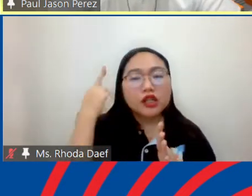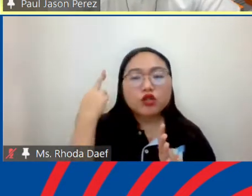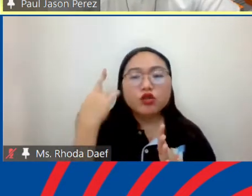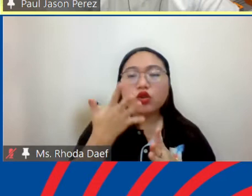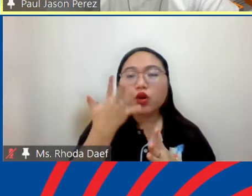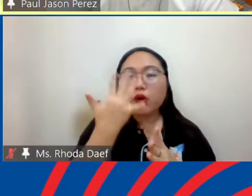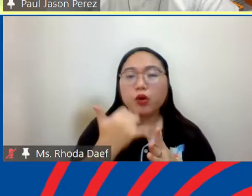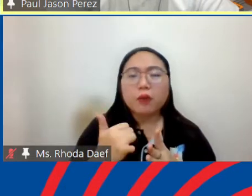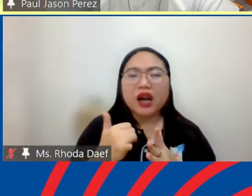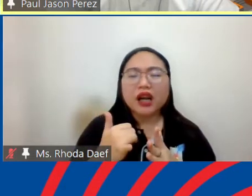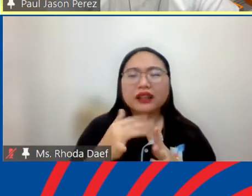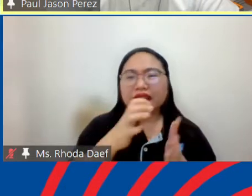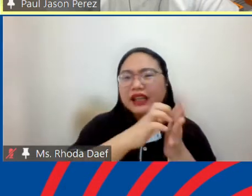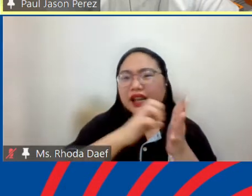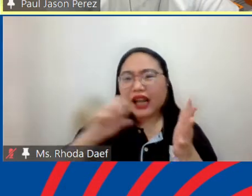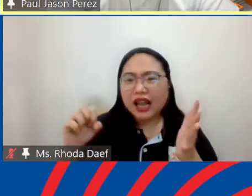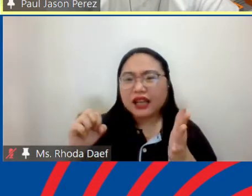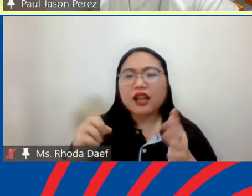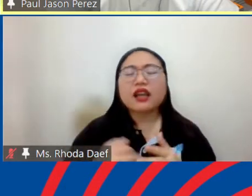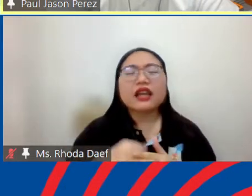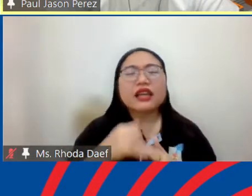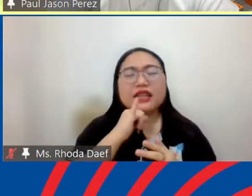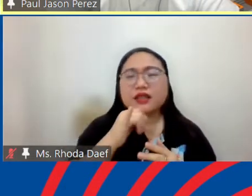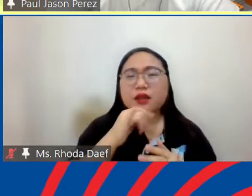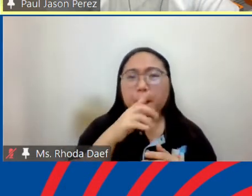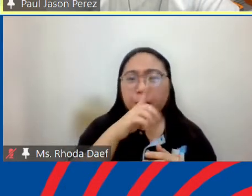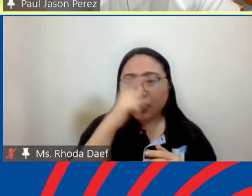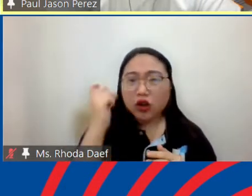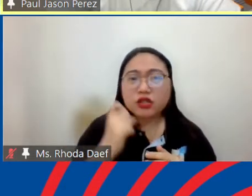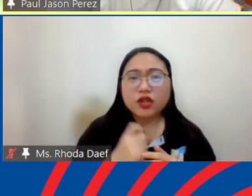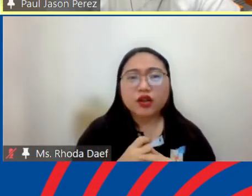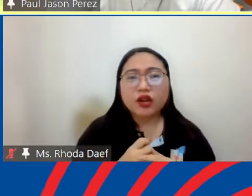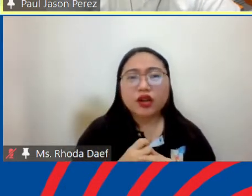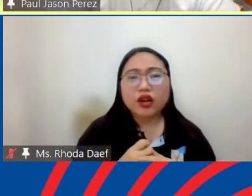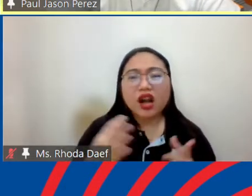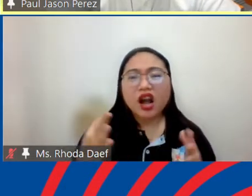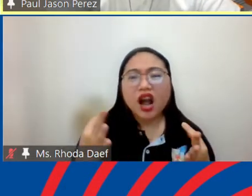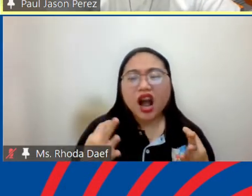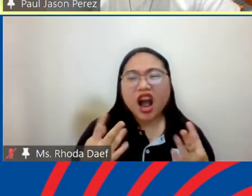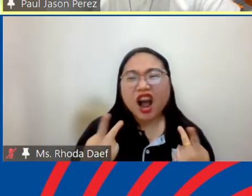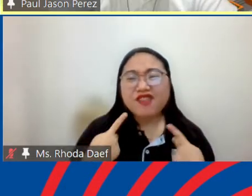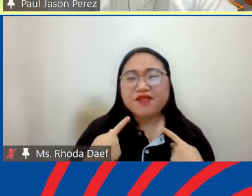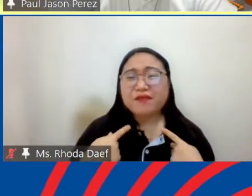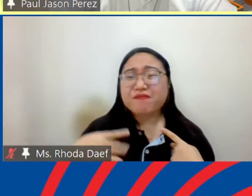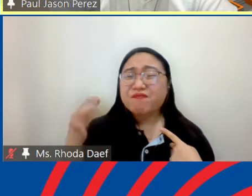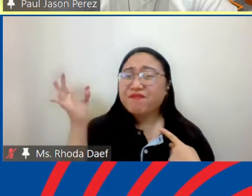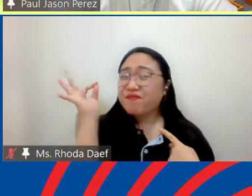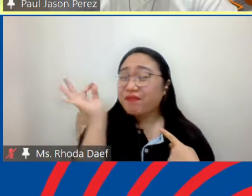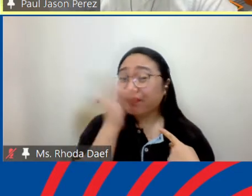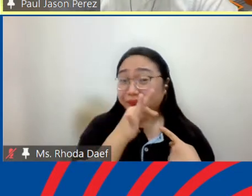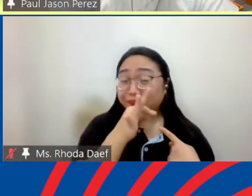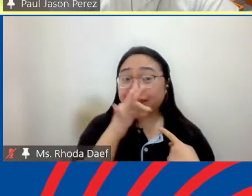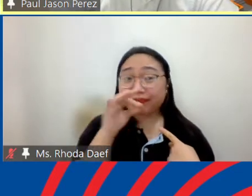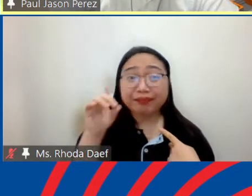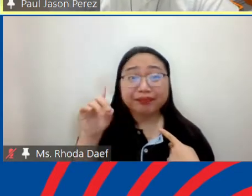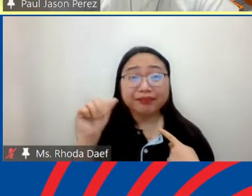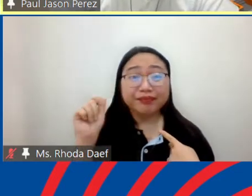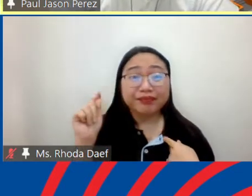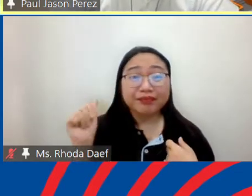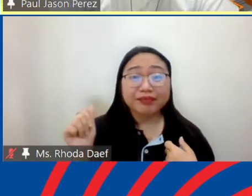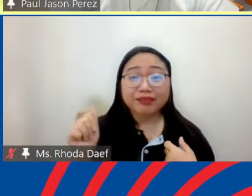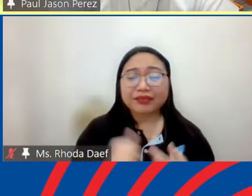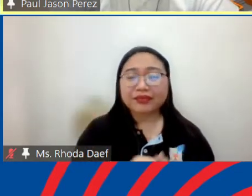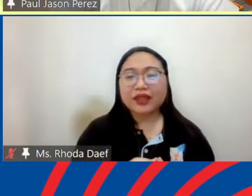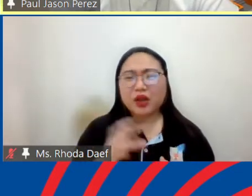were retracted is because they have falsified data or some issues about the